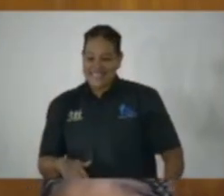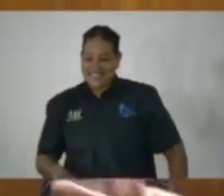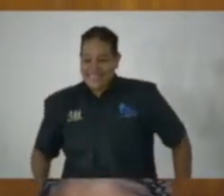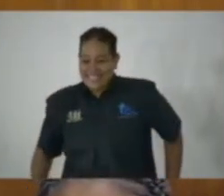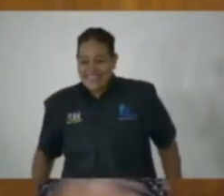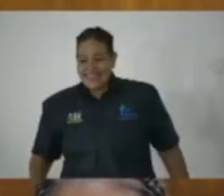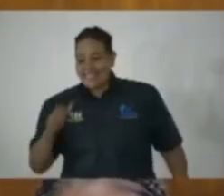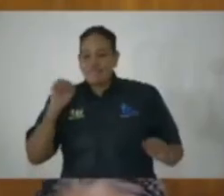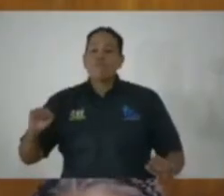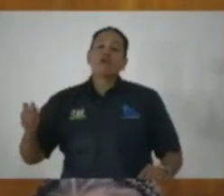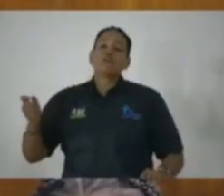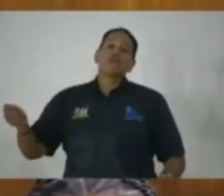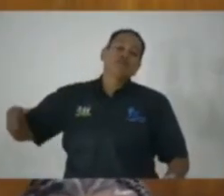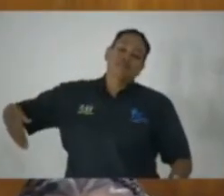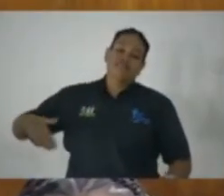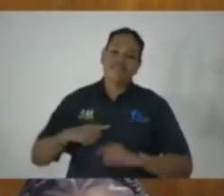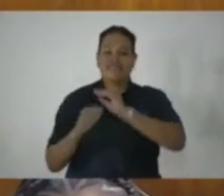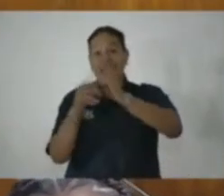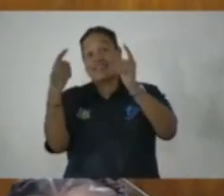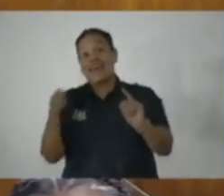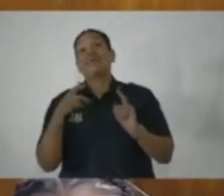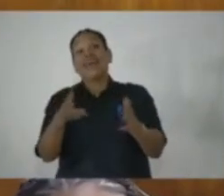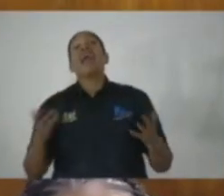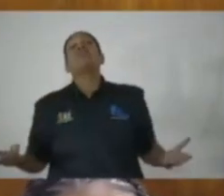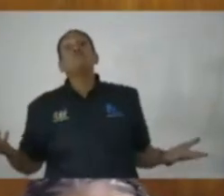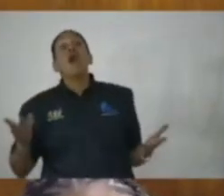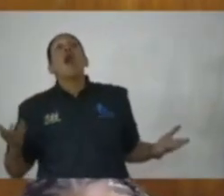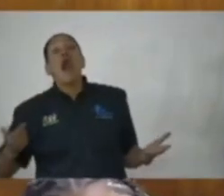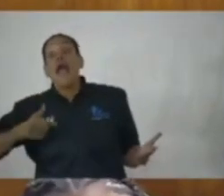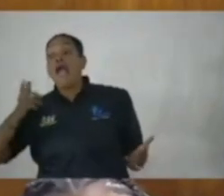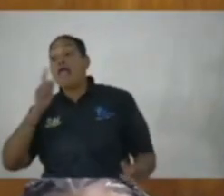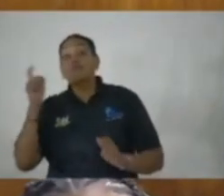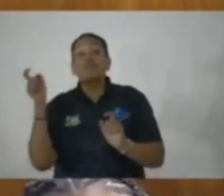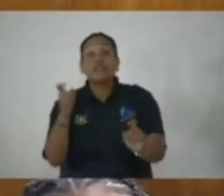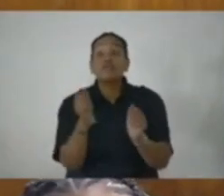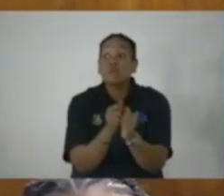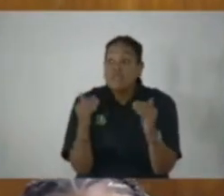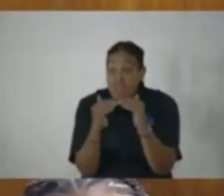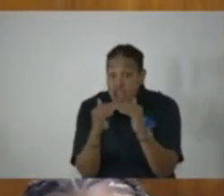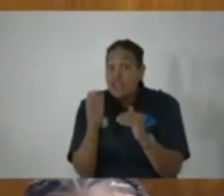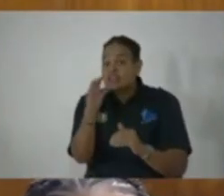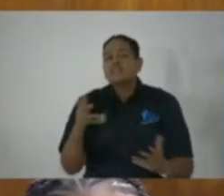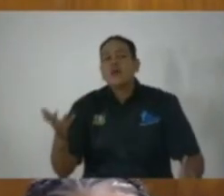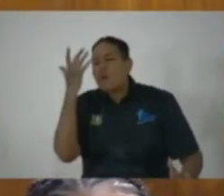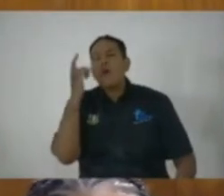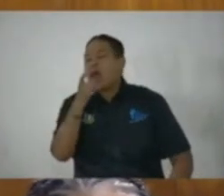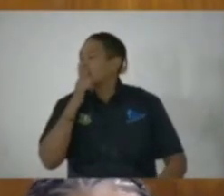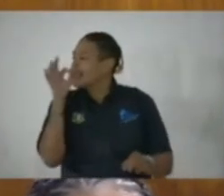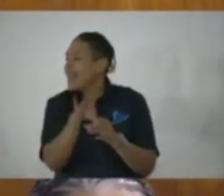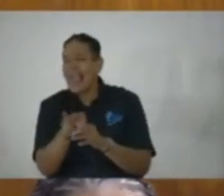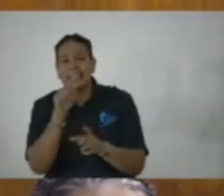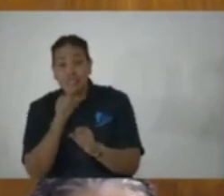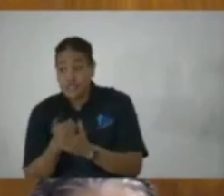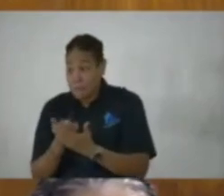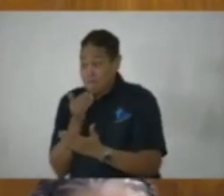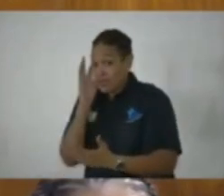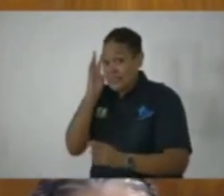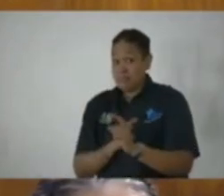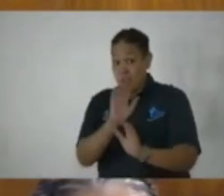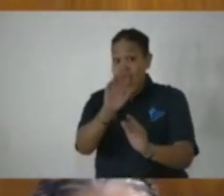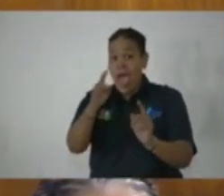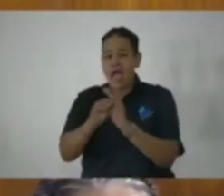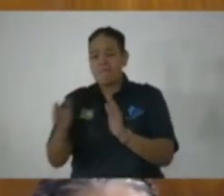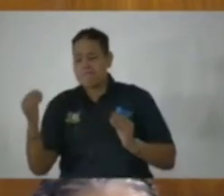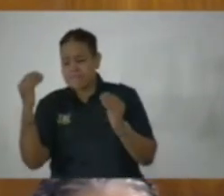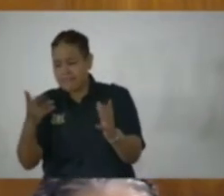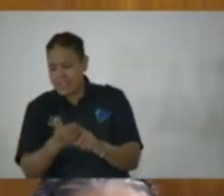It's not possibly too late. But what happened here is that I have given with fairness. Because the election was before the 6th month, I